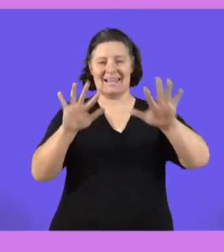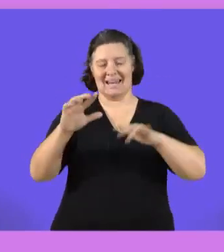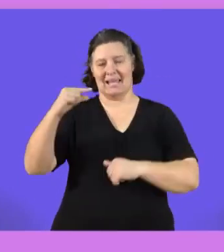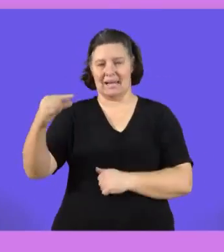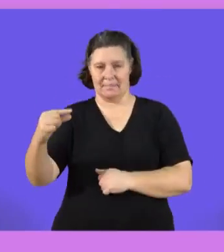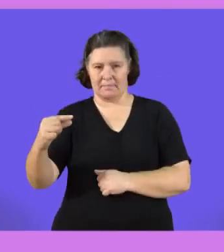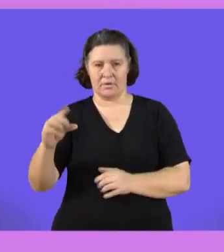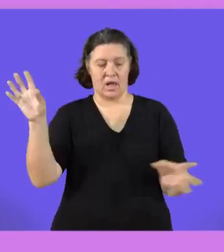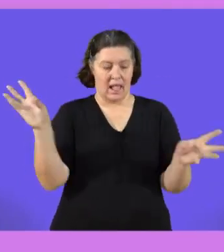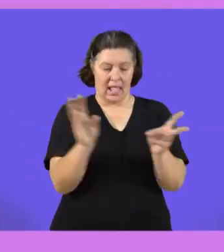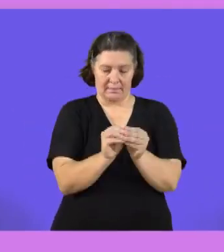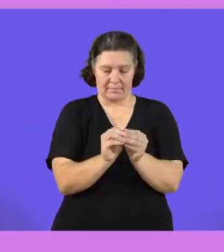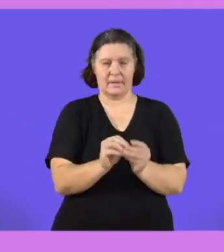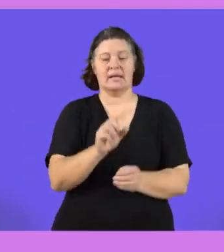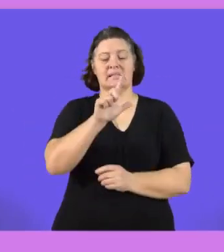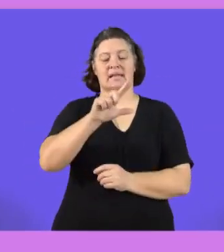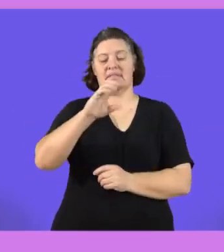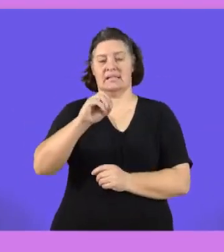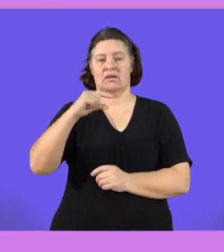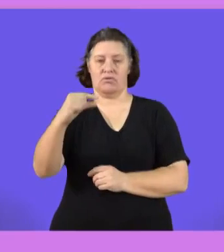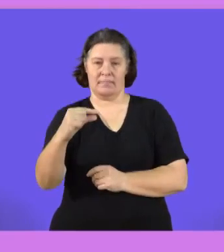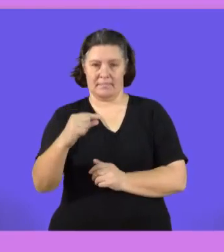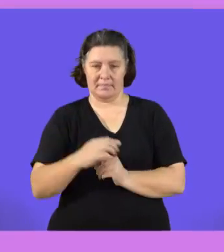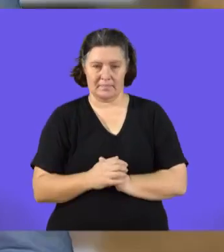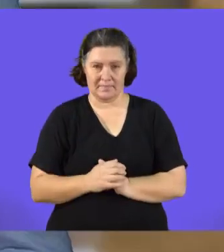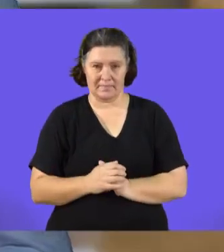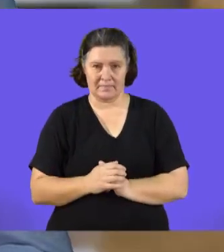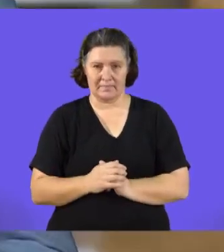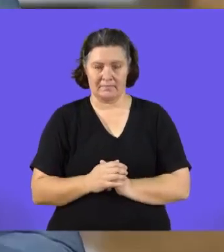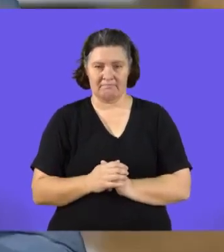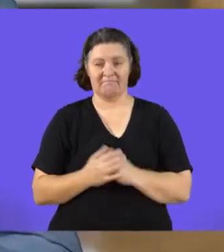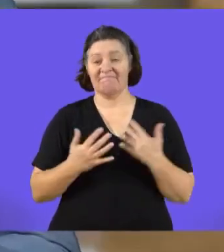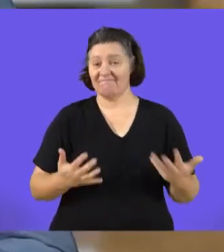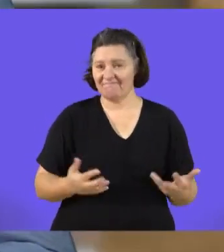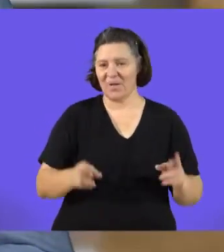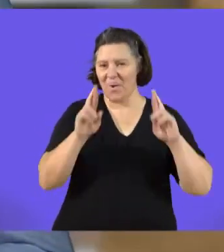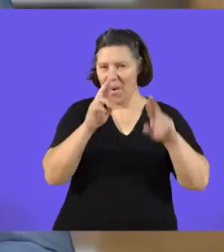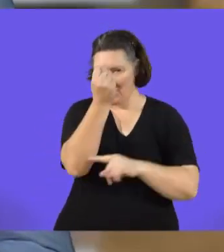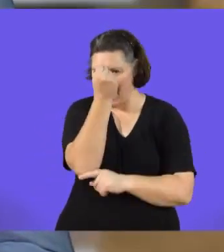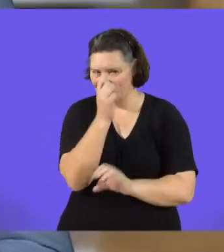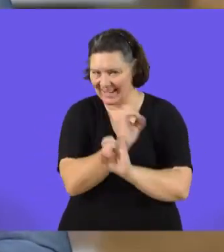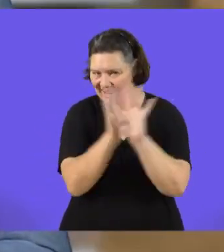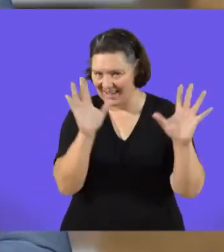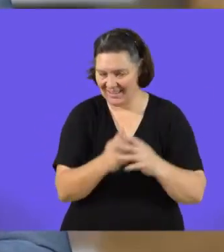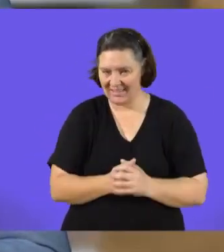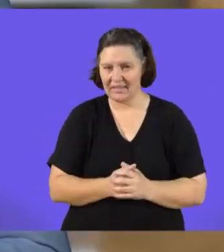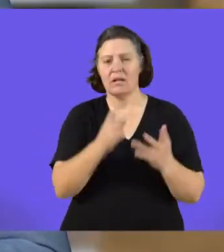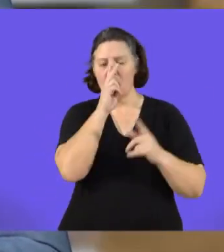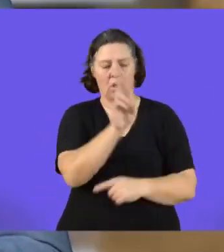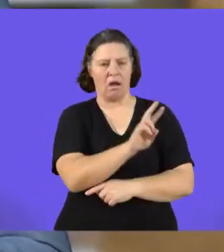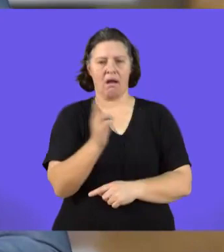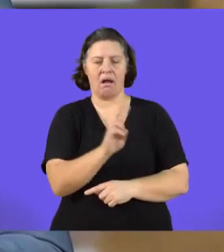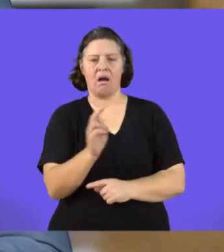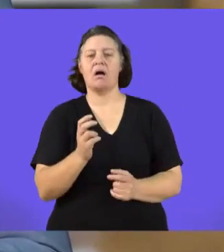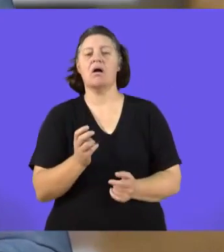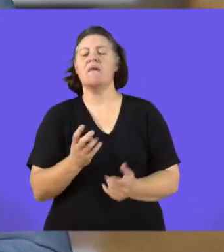if I add the two together, I'll have 70 grams. Okay, grade 12, I hope that makes sense. Now let's look at conversions and